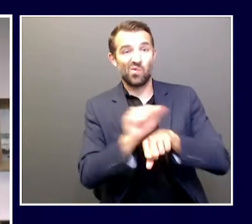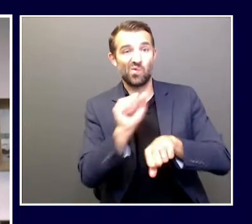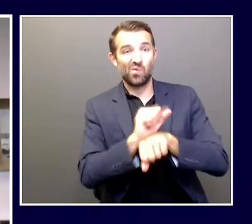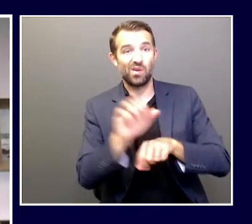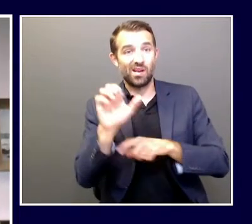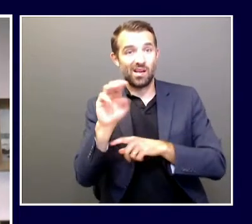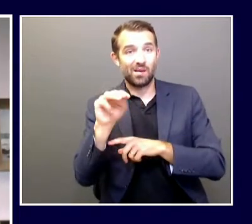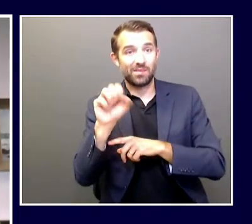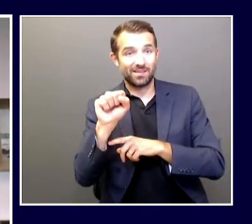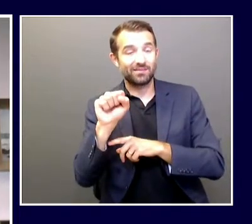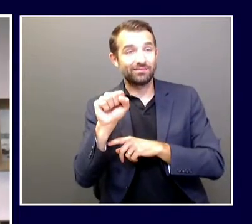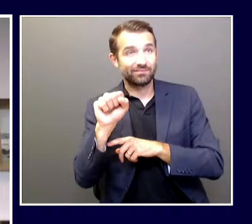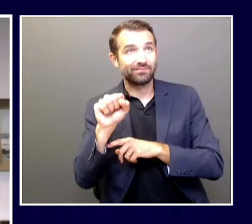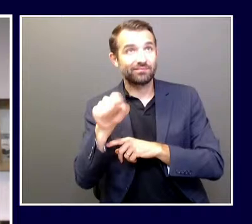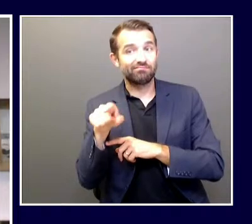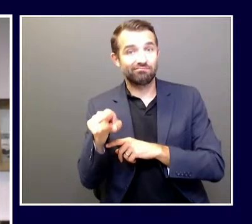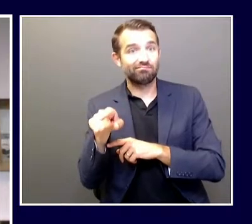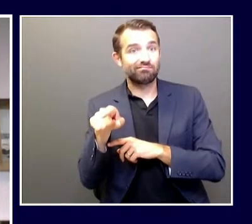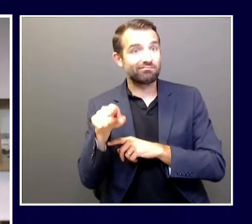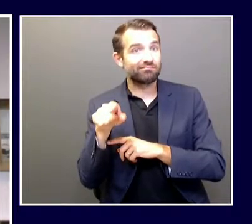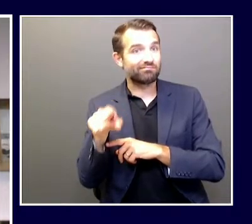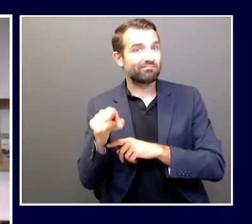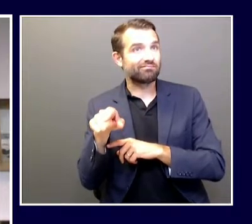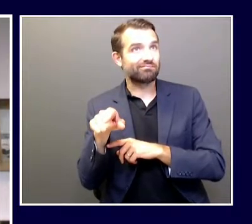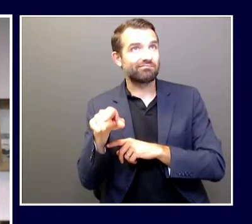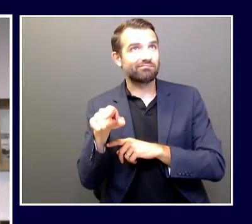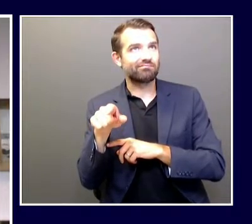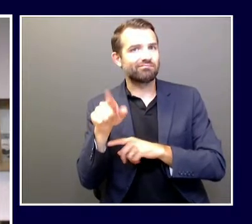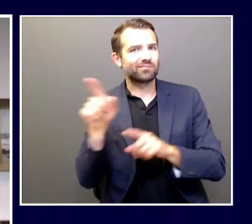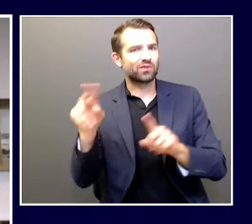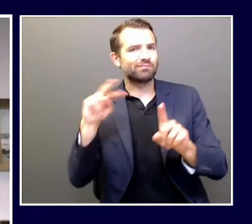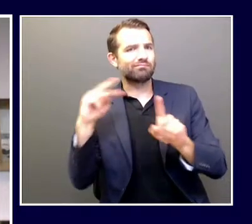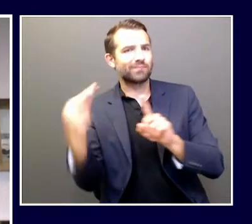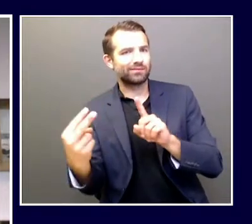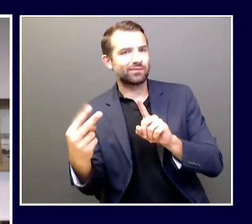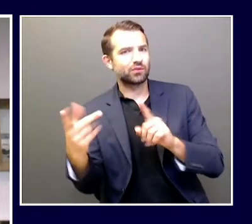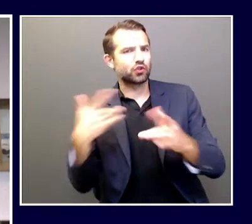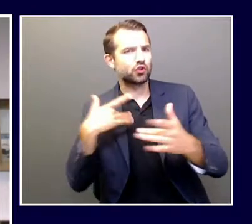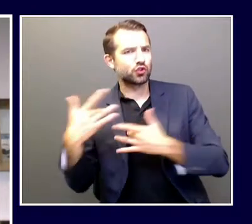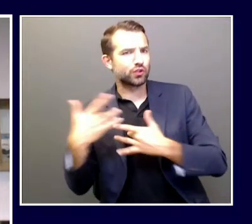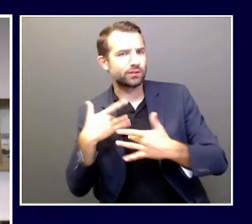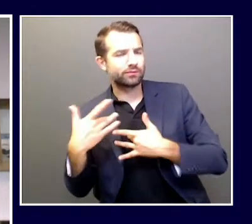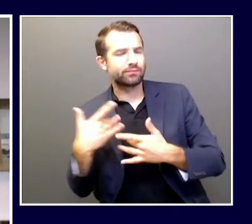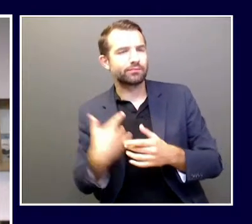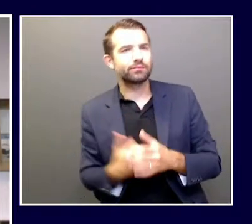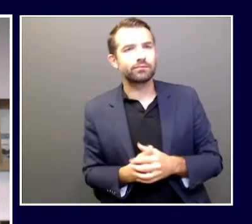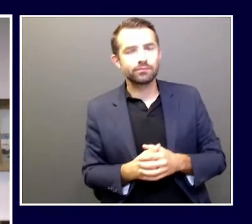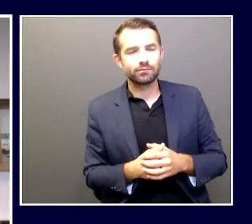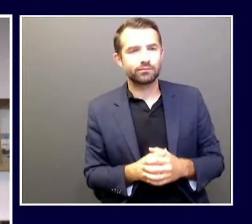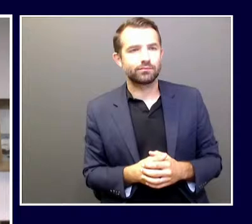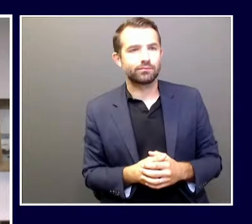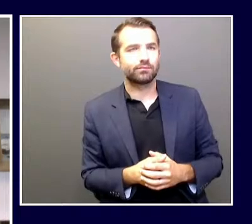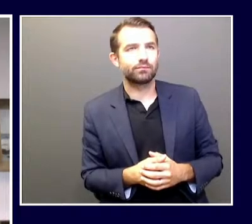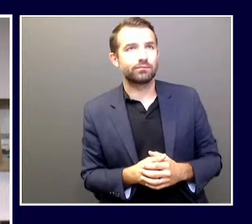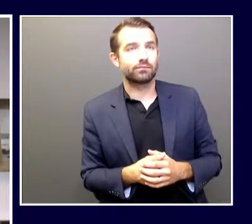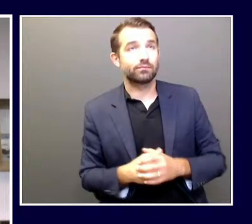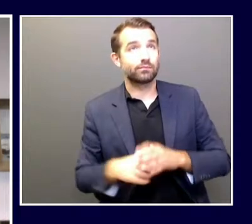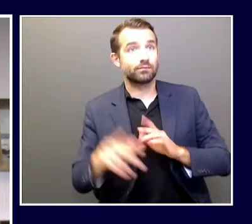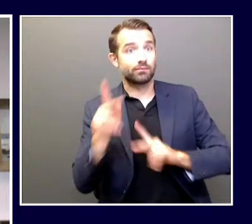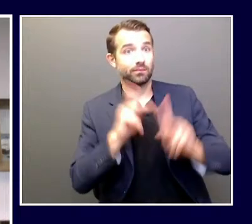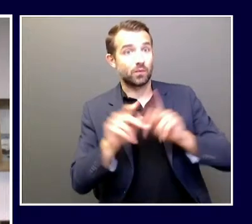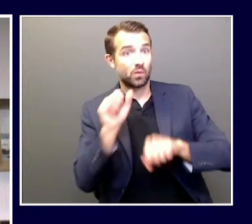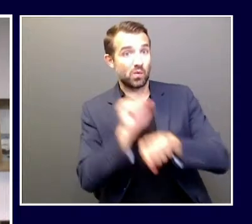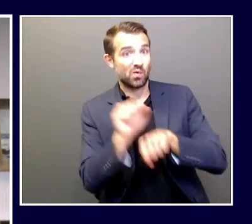clinicians in their world. We start by noting that EMS personnel, be they clinicians or others, play a